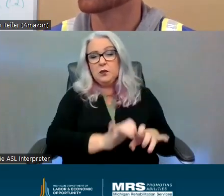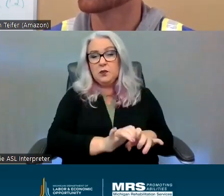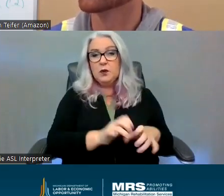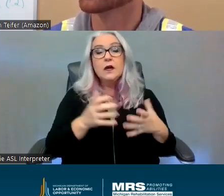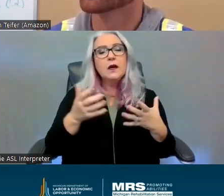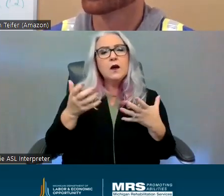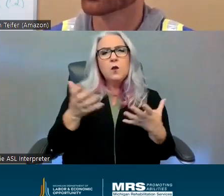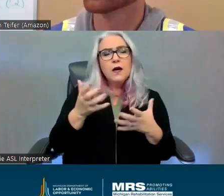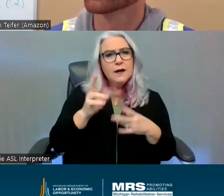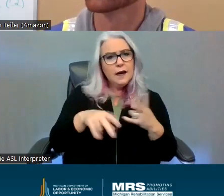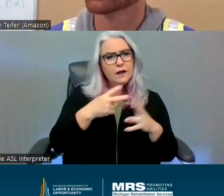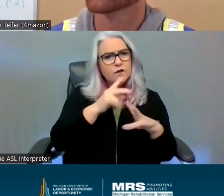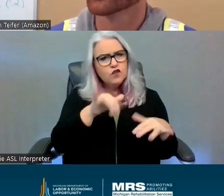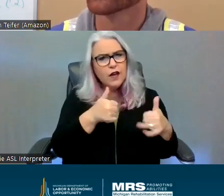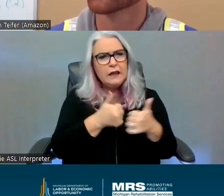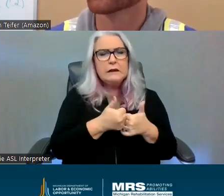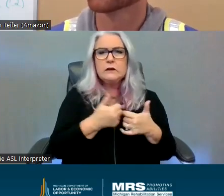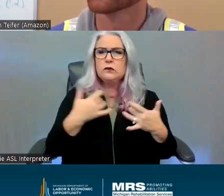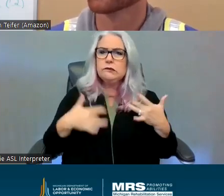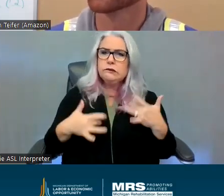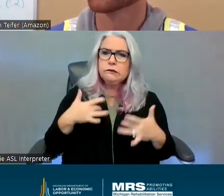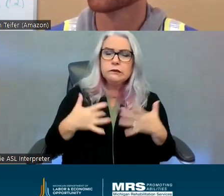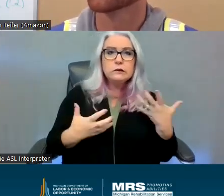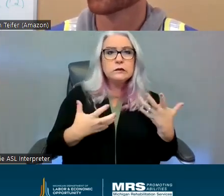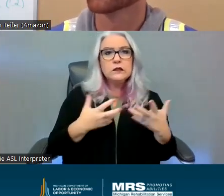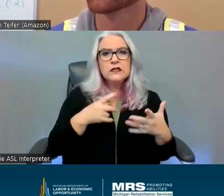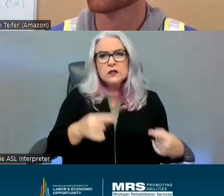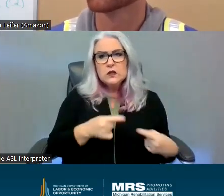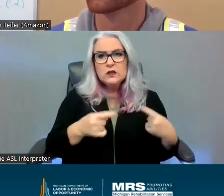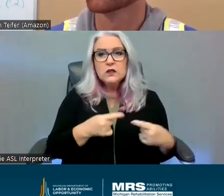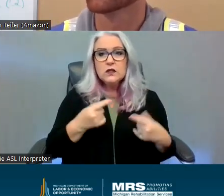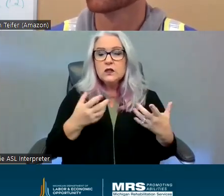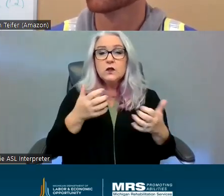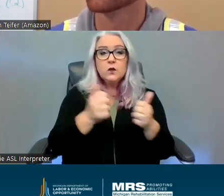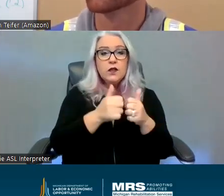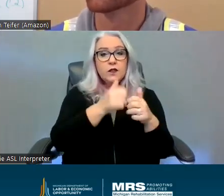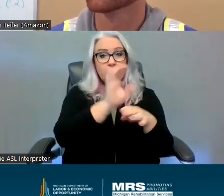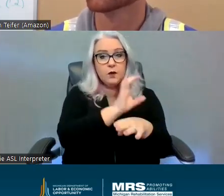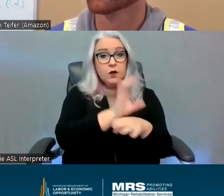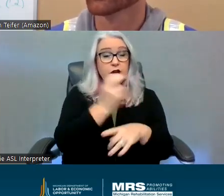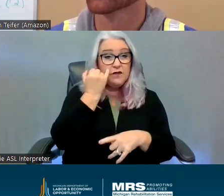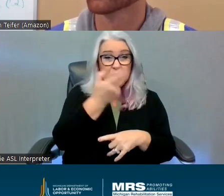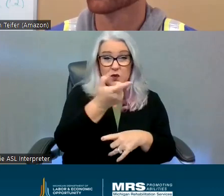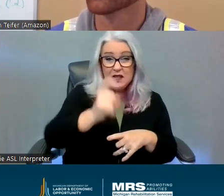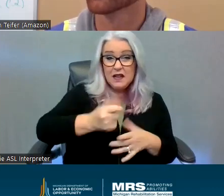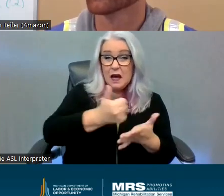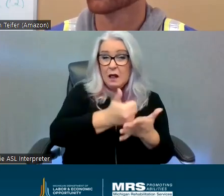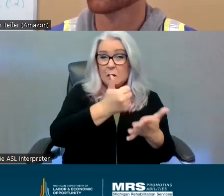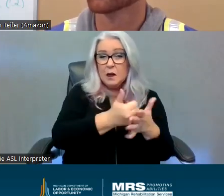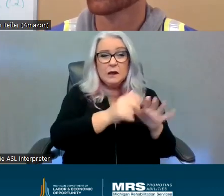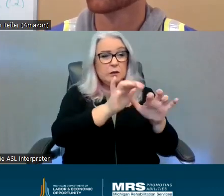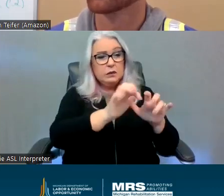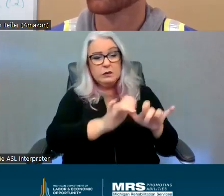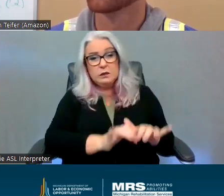candidates expressed, or have there been challenges expressed? And if someone does need assistance applying, or a